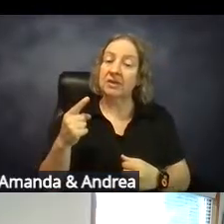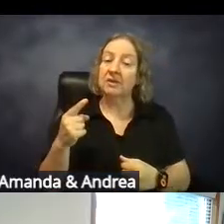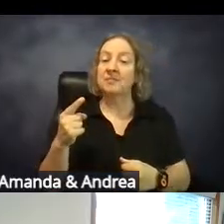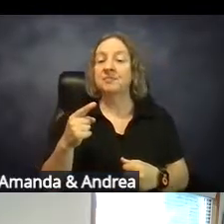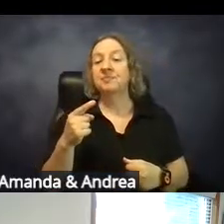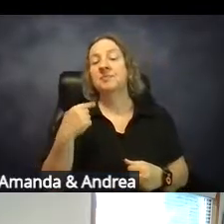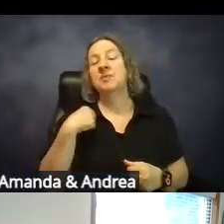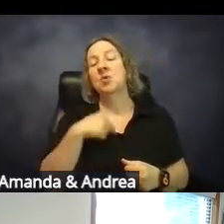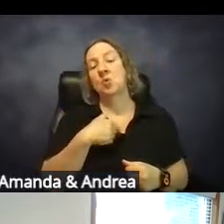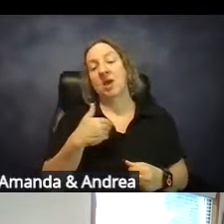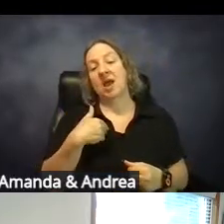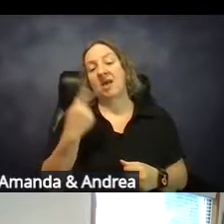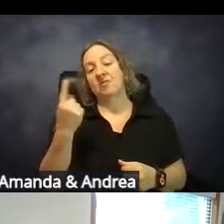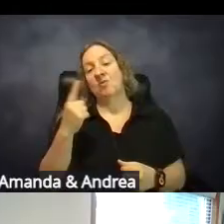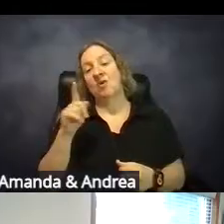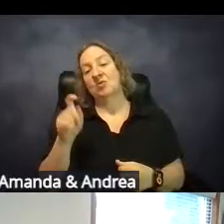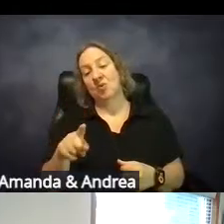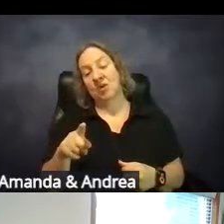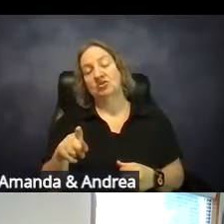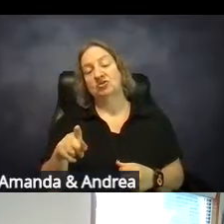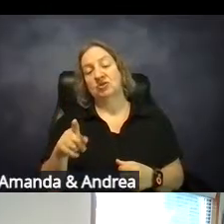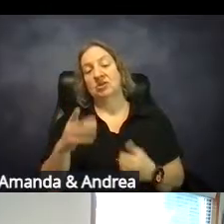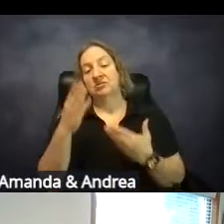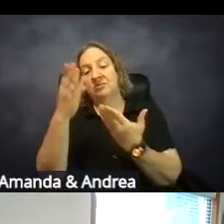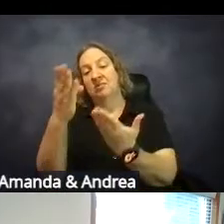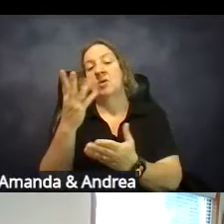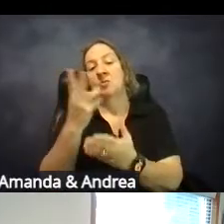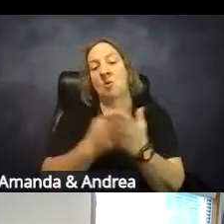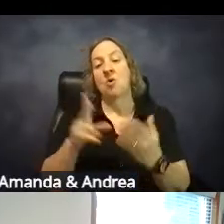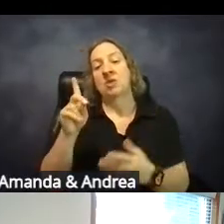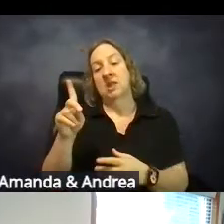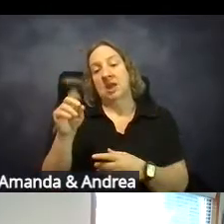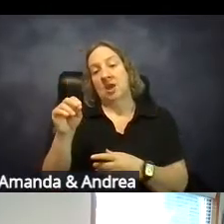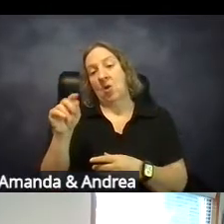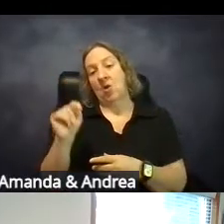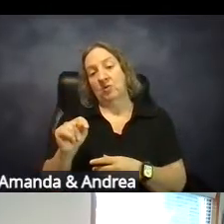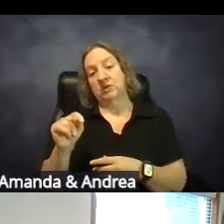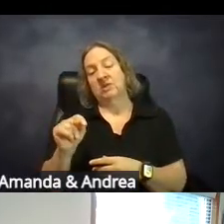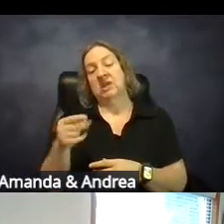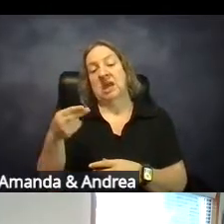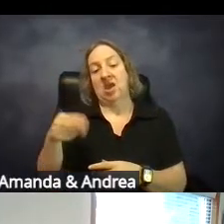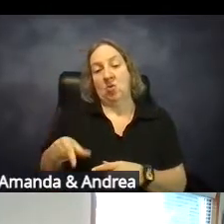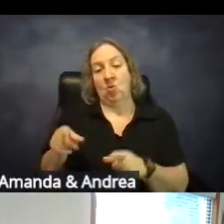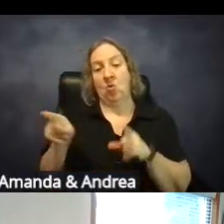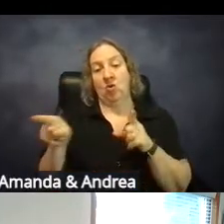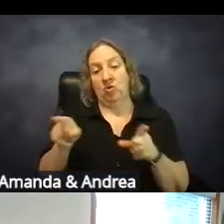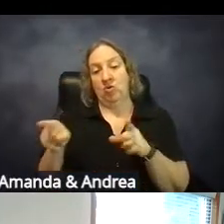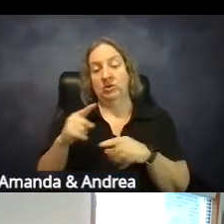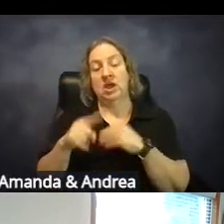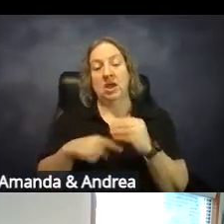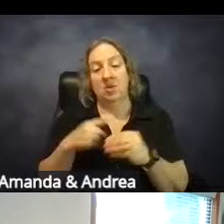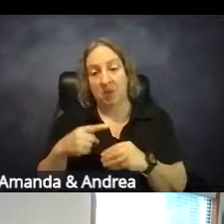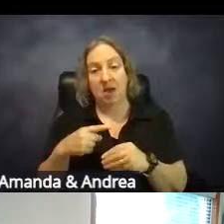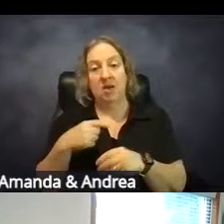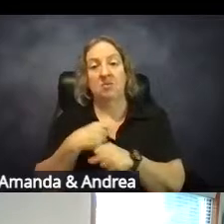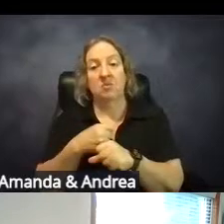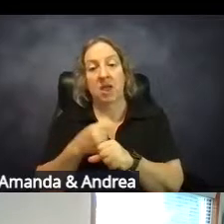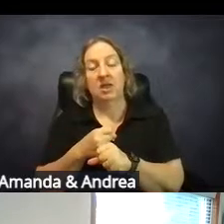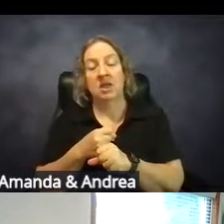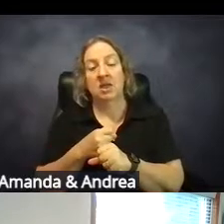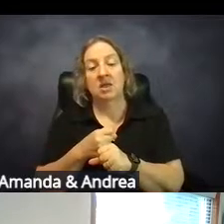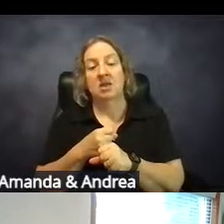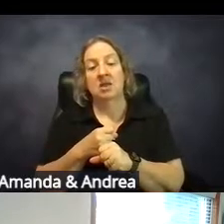We have a question in front of both DOT headquarters about making a